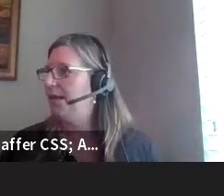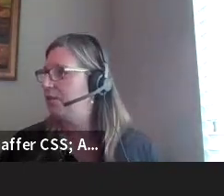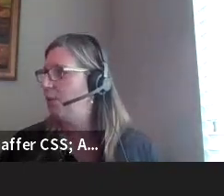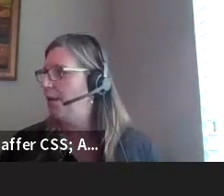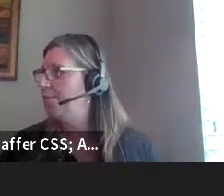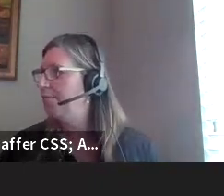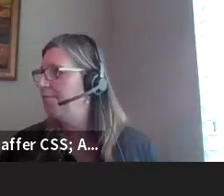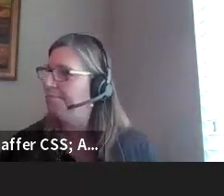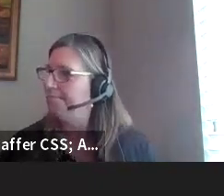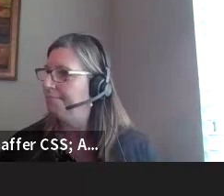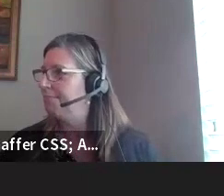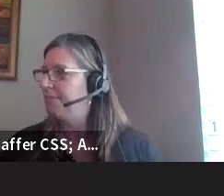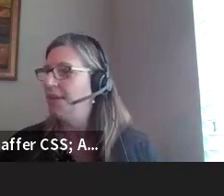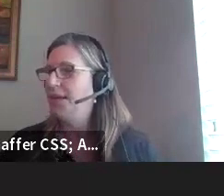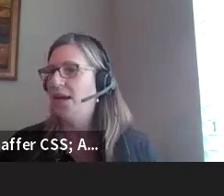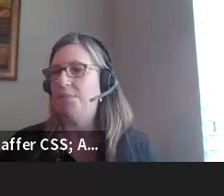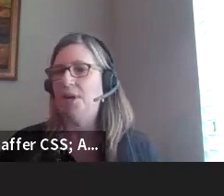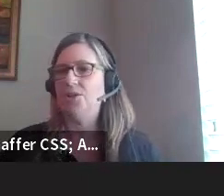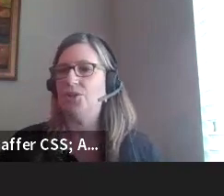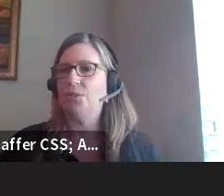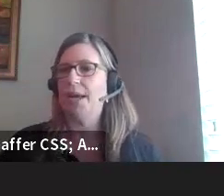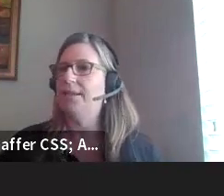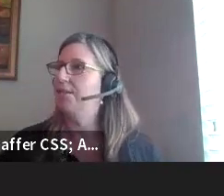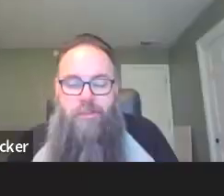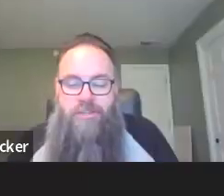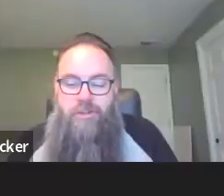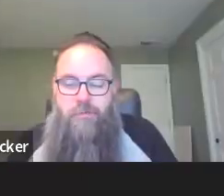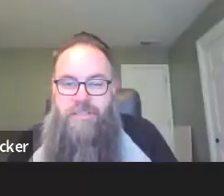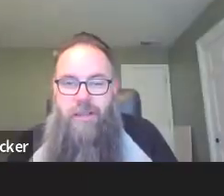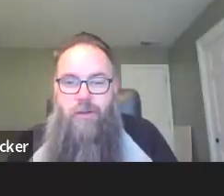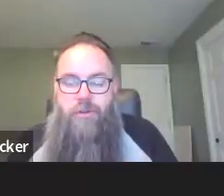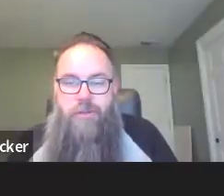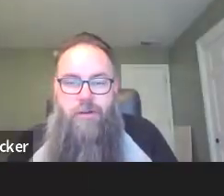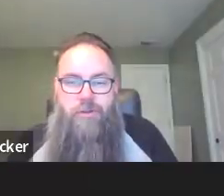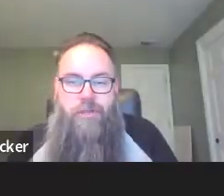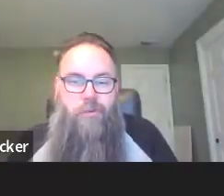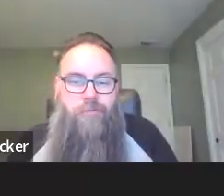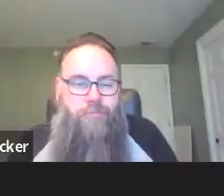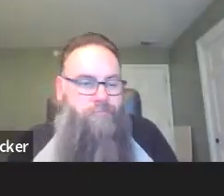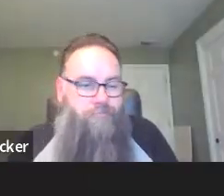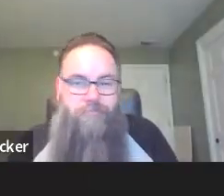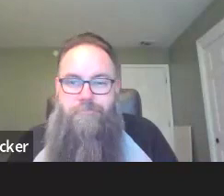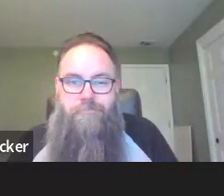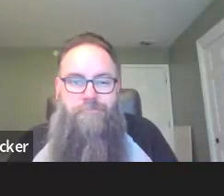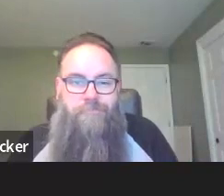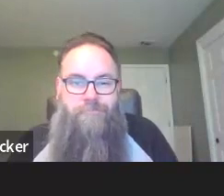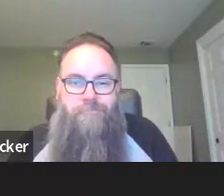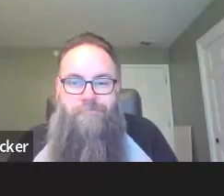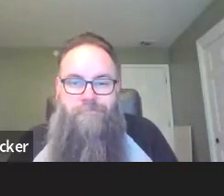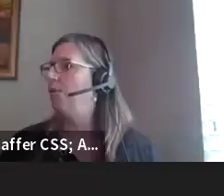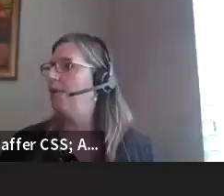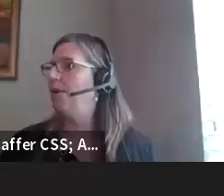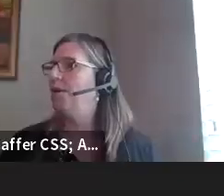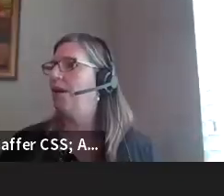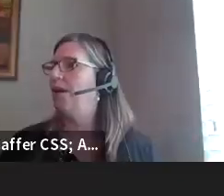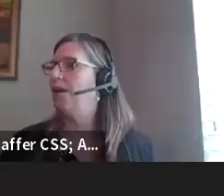to the next one. And I'm not sure why. Click on the picture and press the arrow on your keyboard.